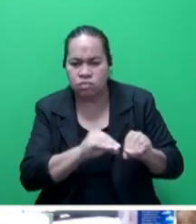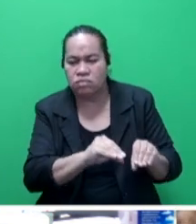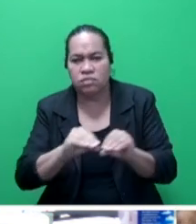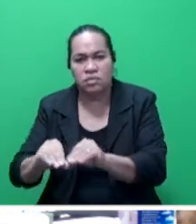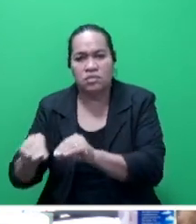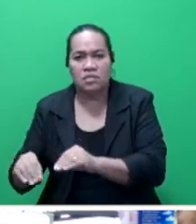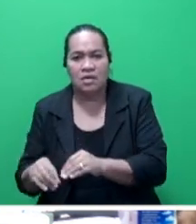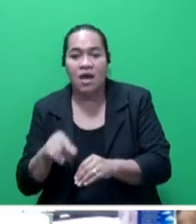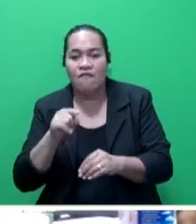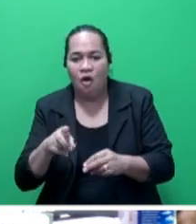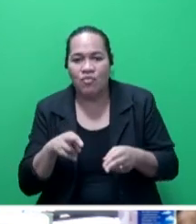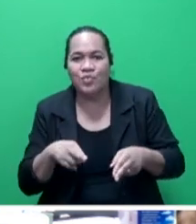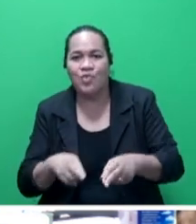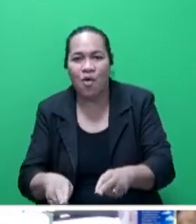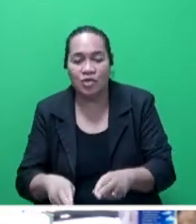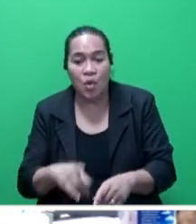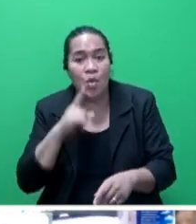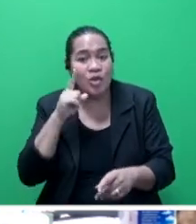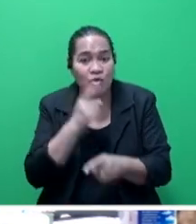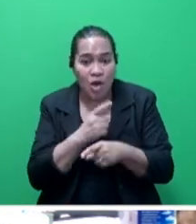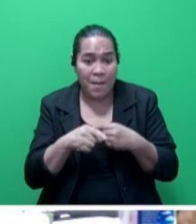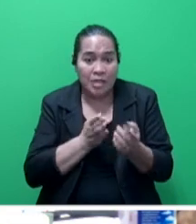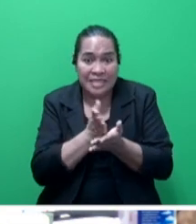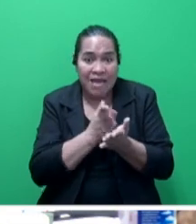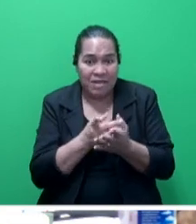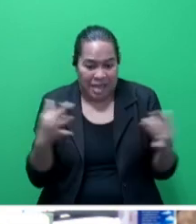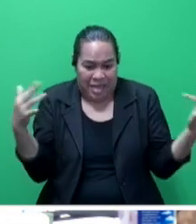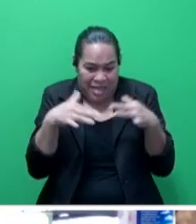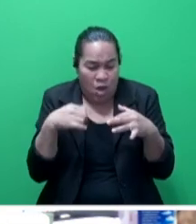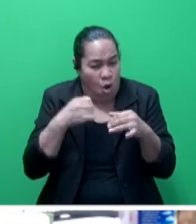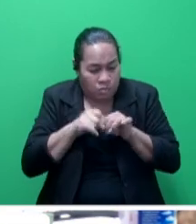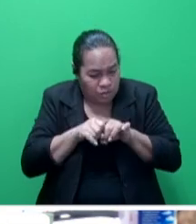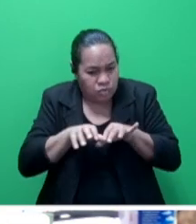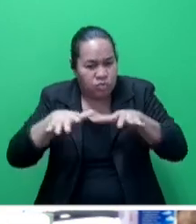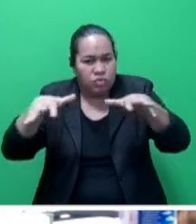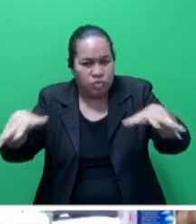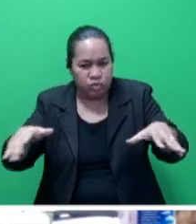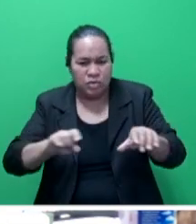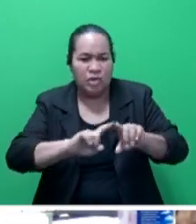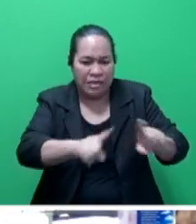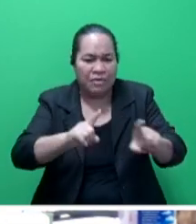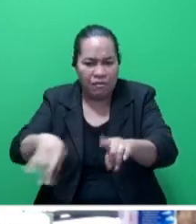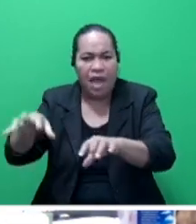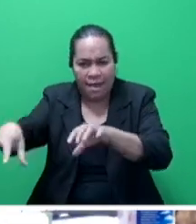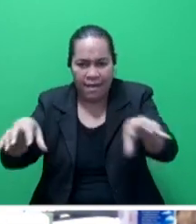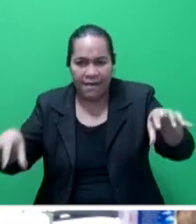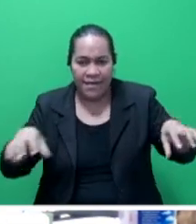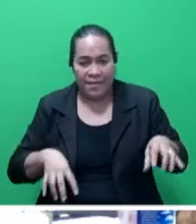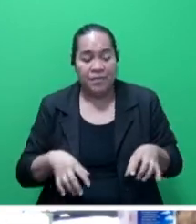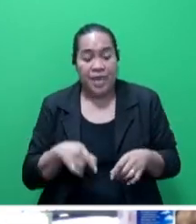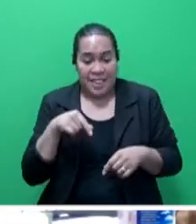sir. When it talks about decentralization of services, let me highlight this. Decentralization of services.